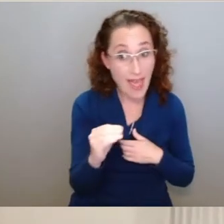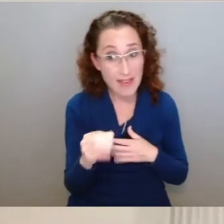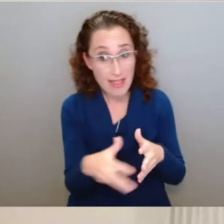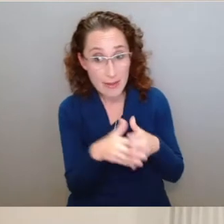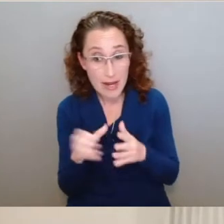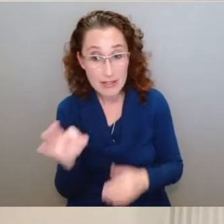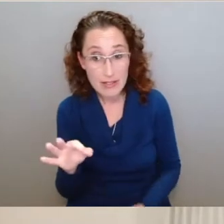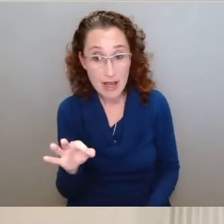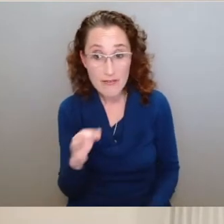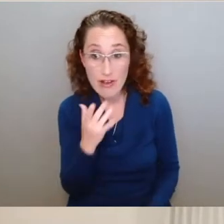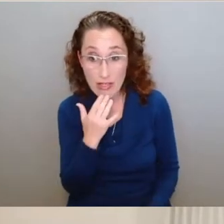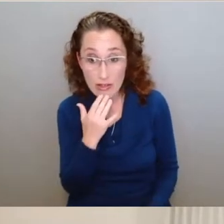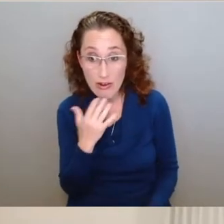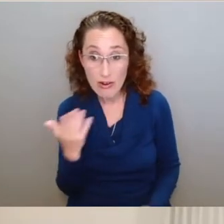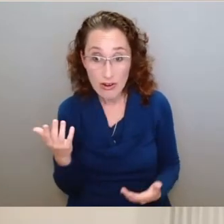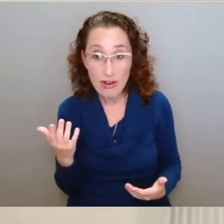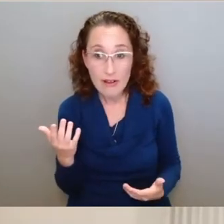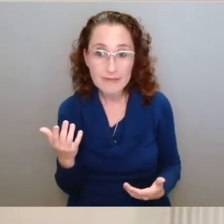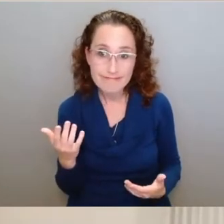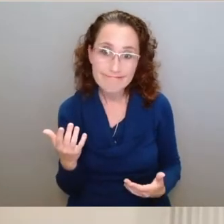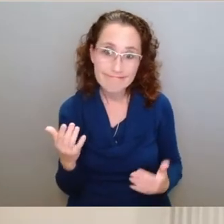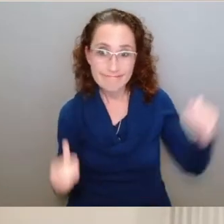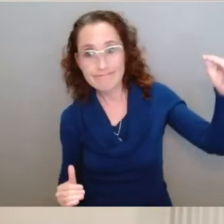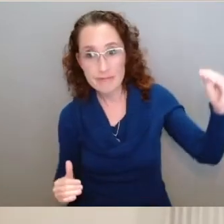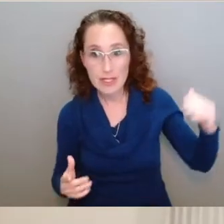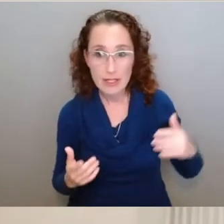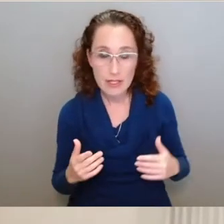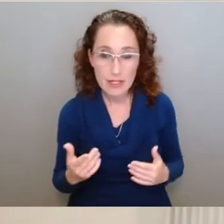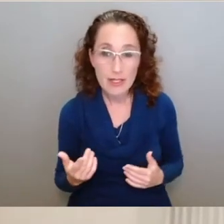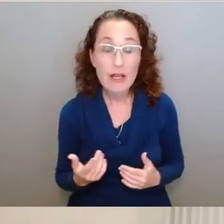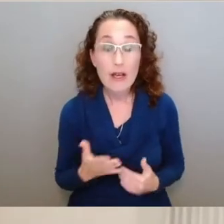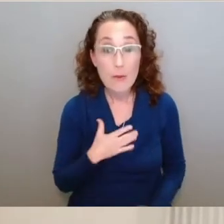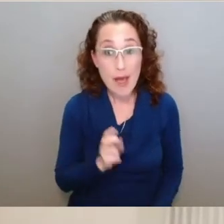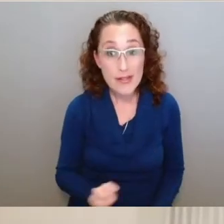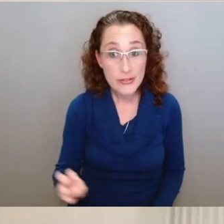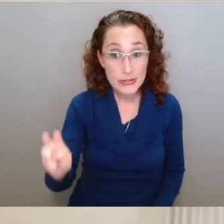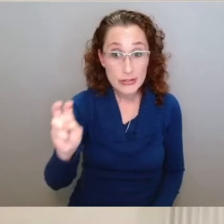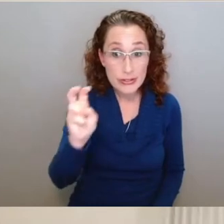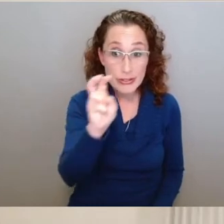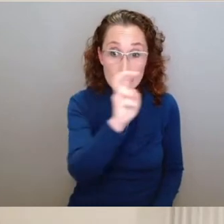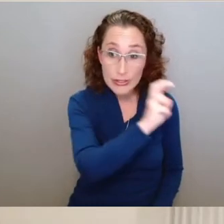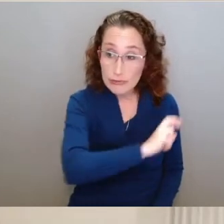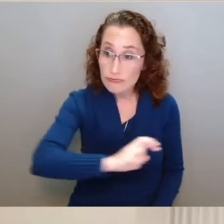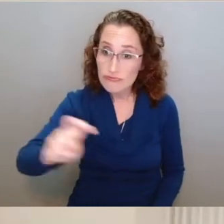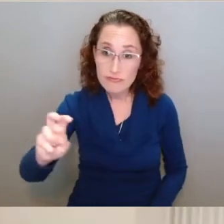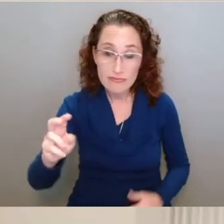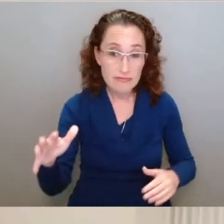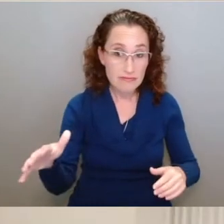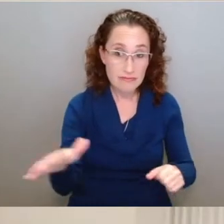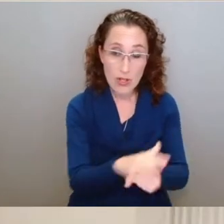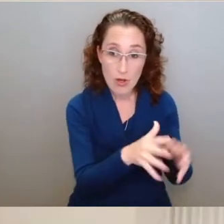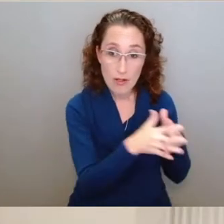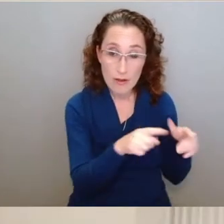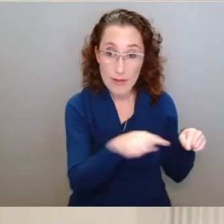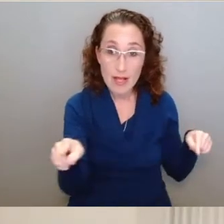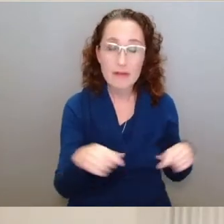are disproportionately so. And my journey took me across the country and revealed to me three